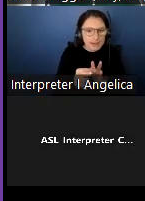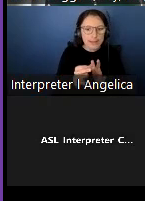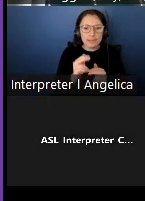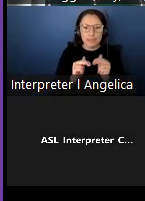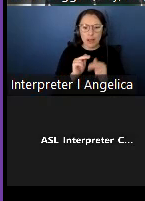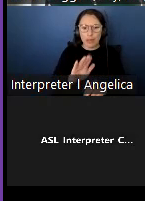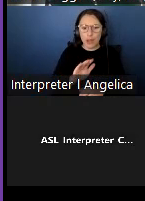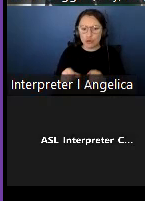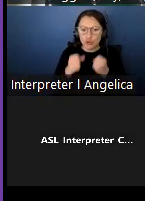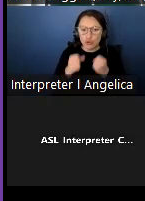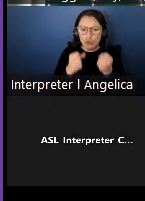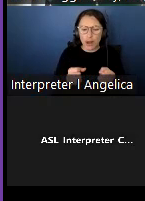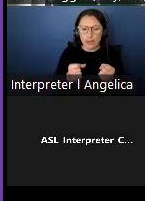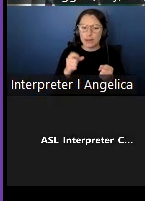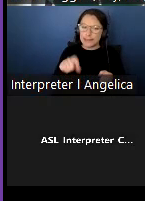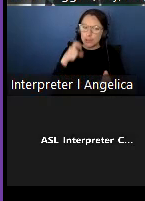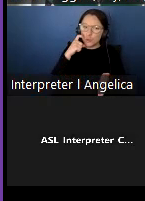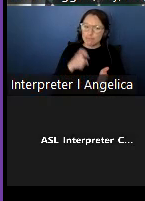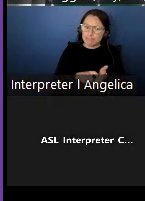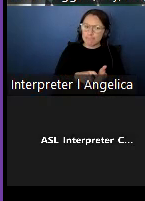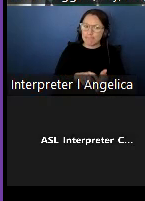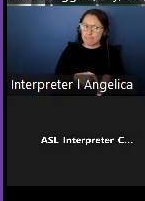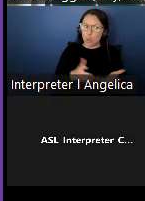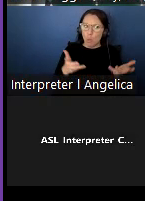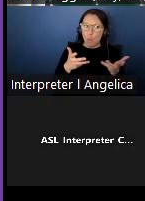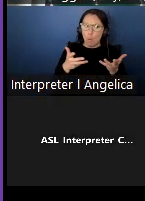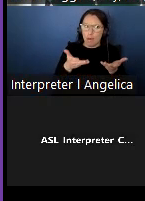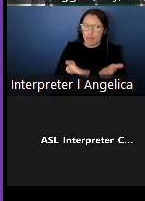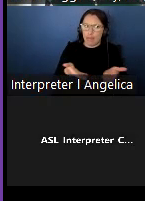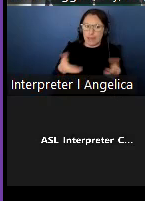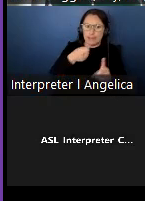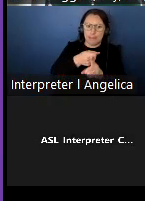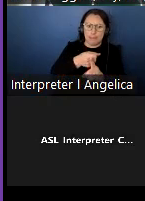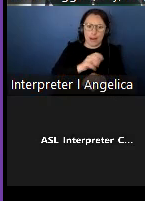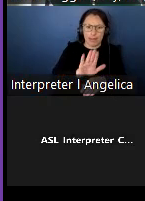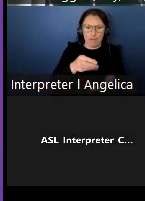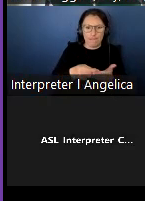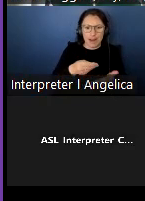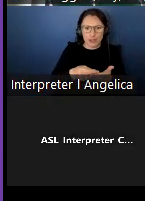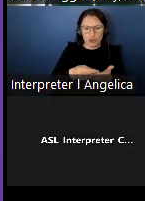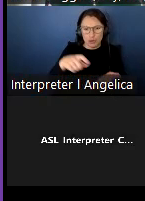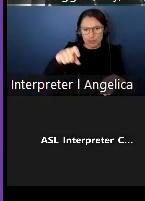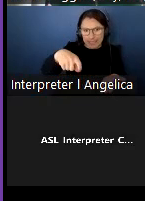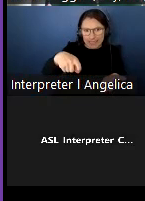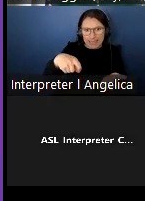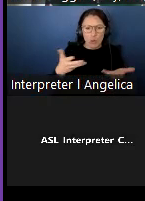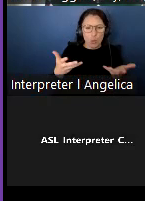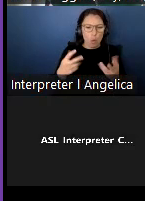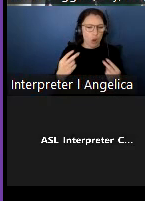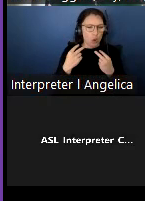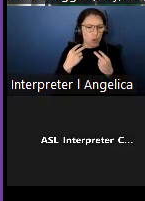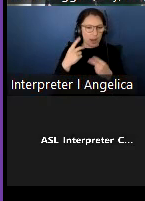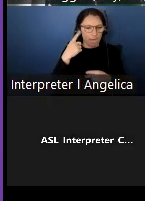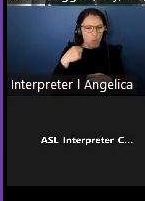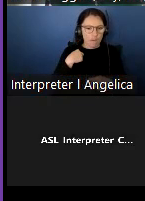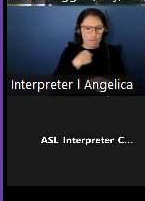acknowledge what sort of things may impact their current financial state and what they may be looking for from us. So this